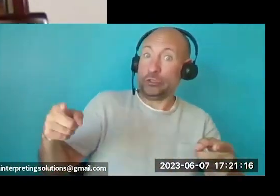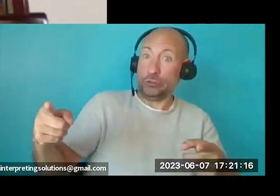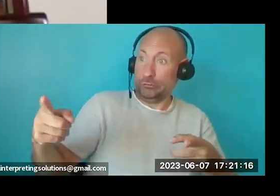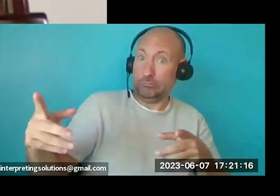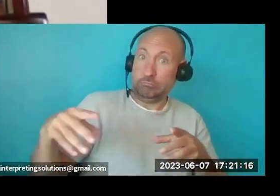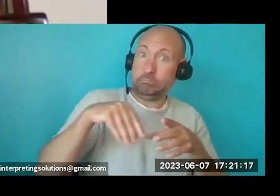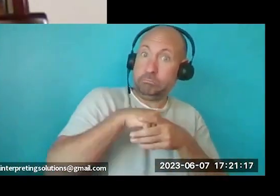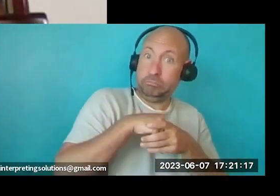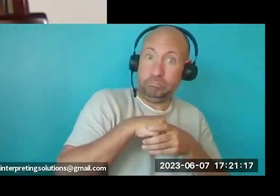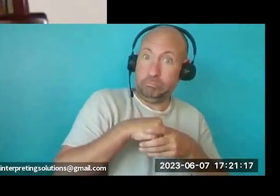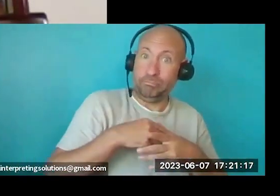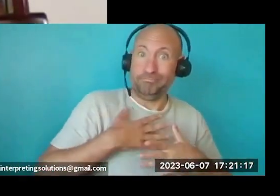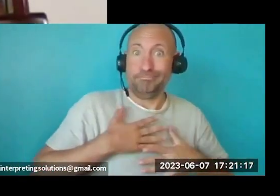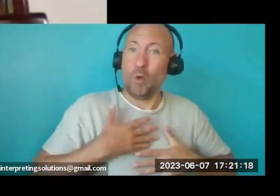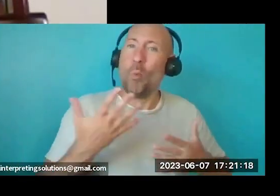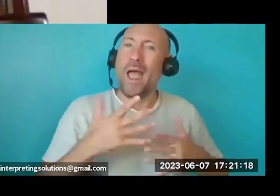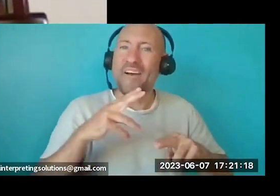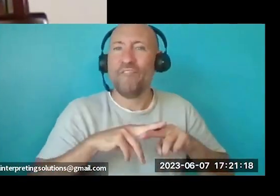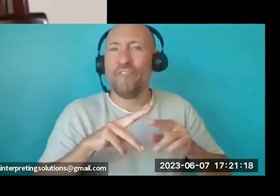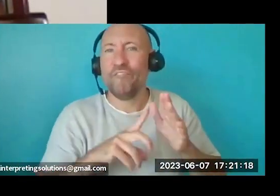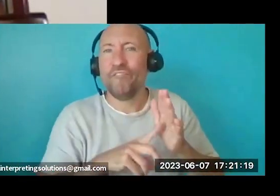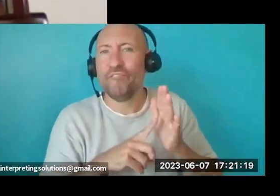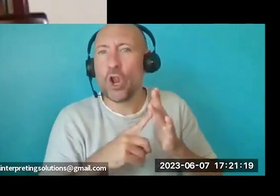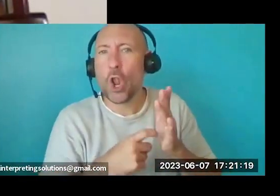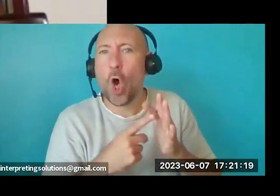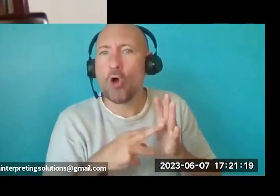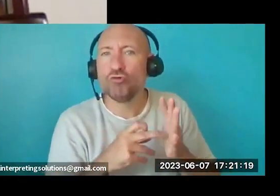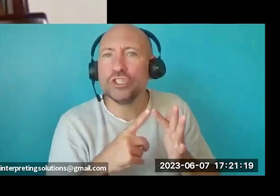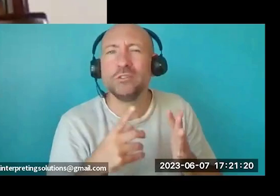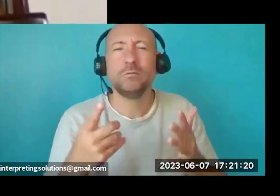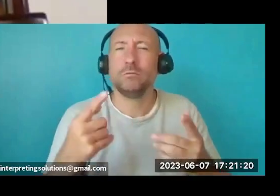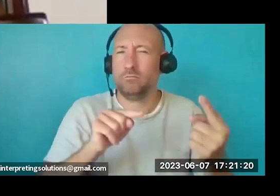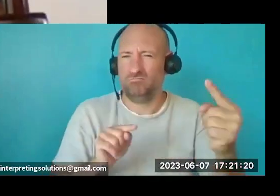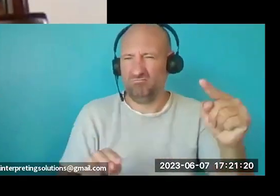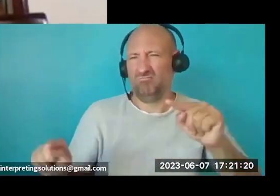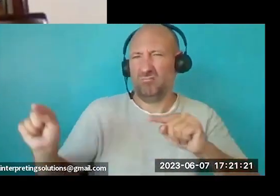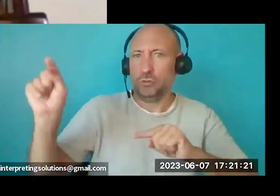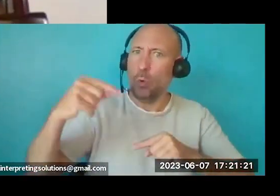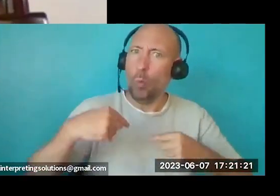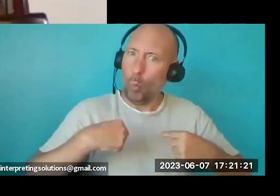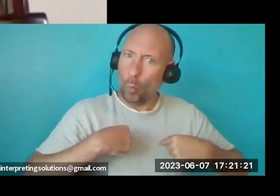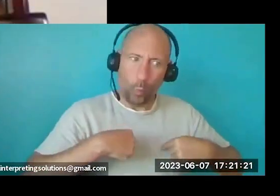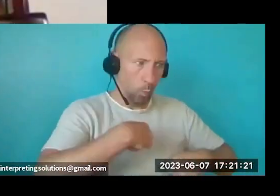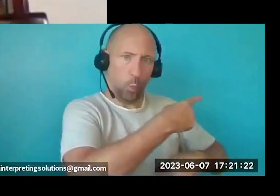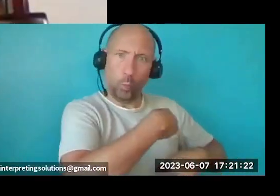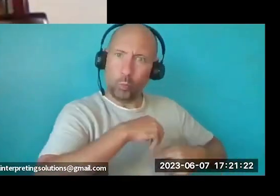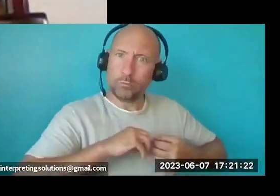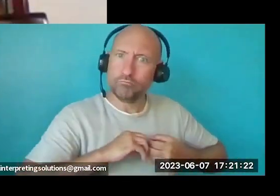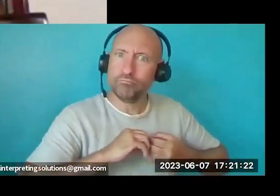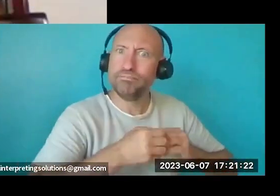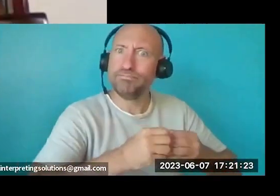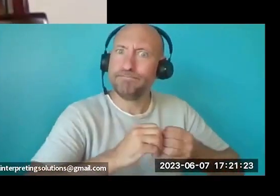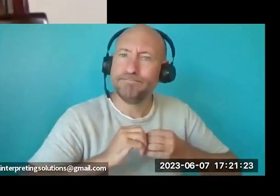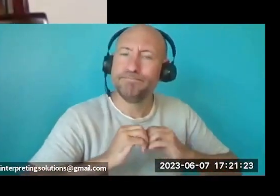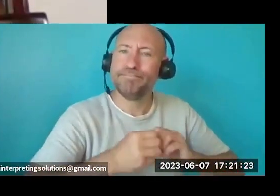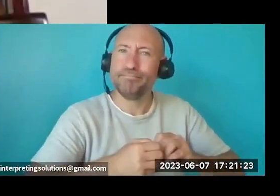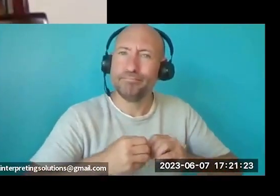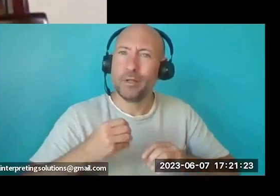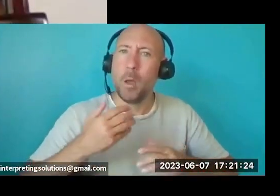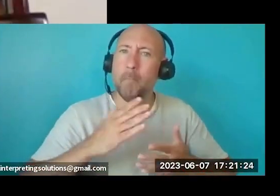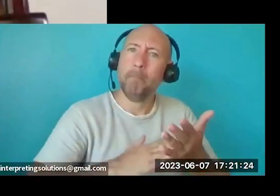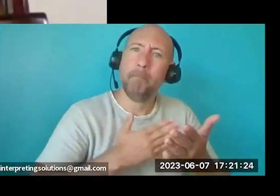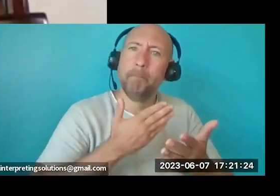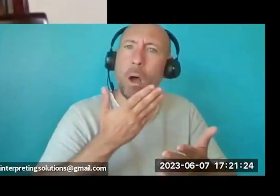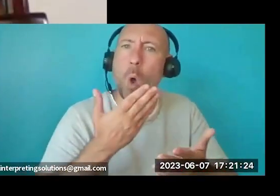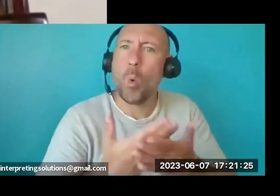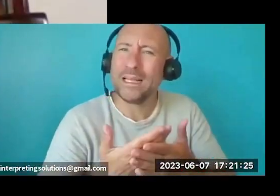and elsewhere that we started making poetic descriptions for several festivals